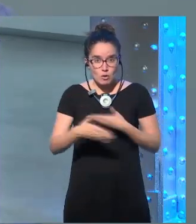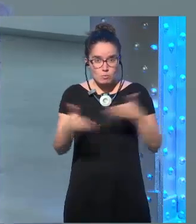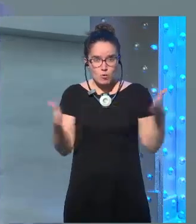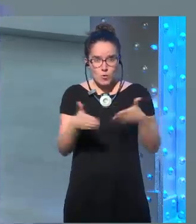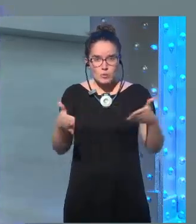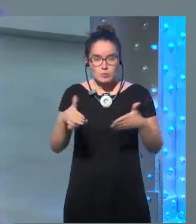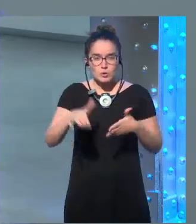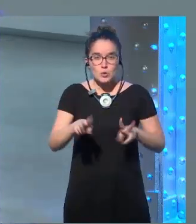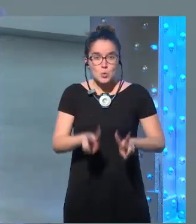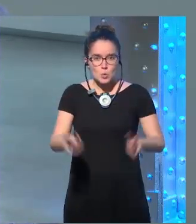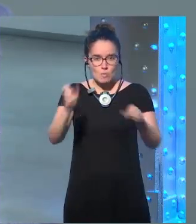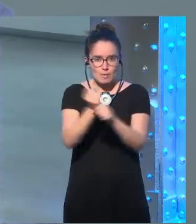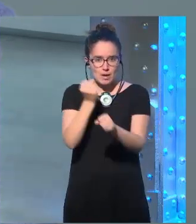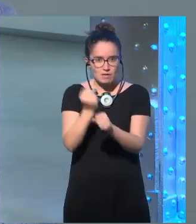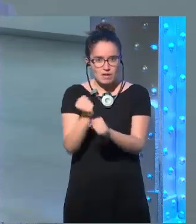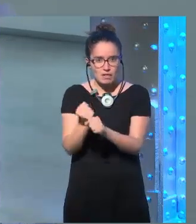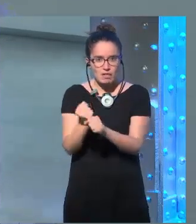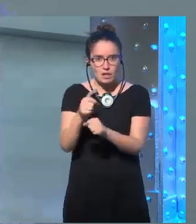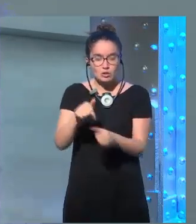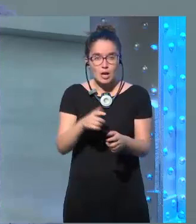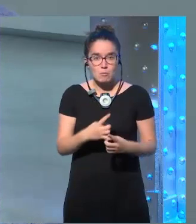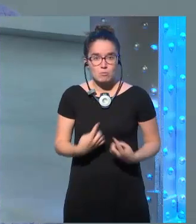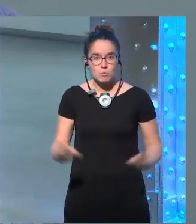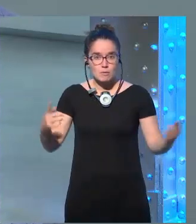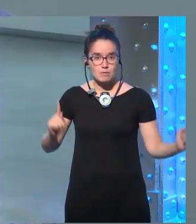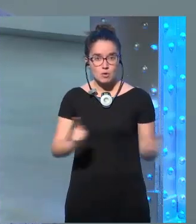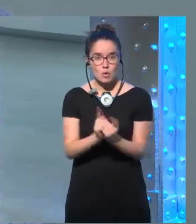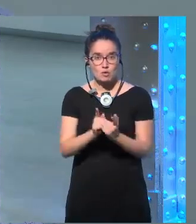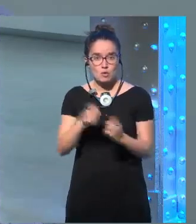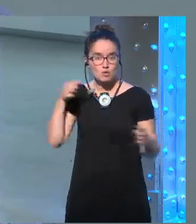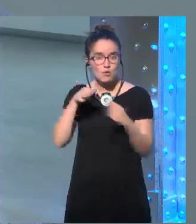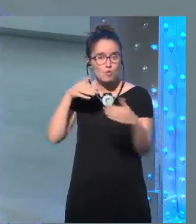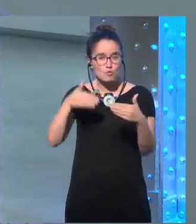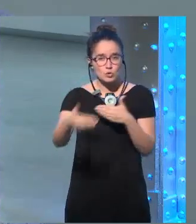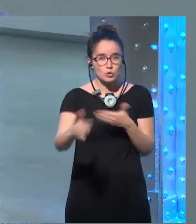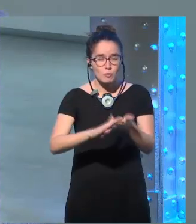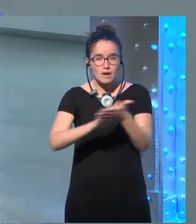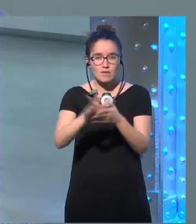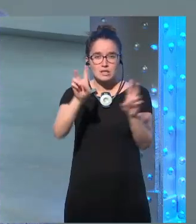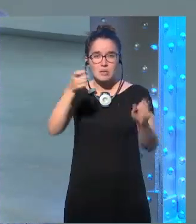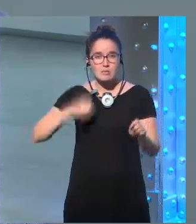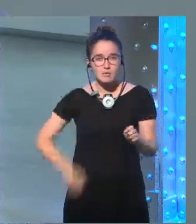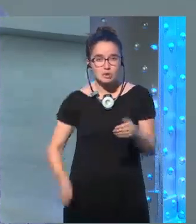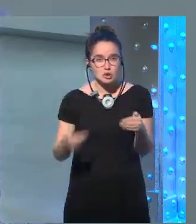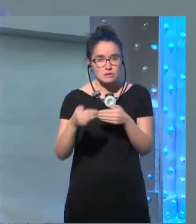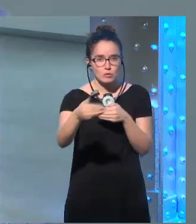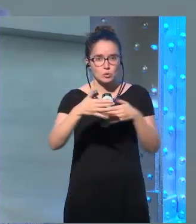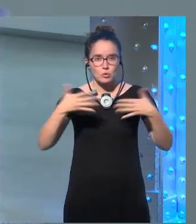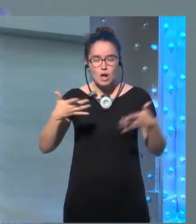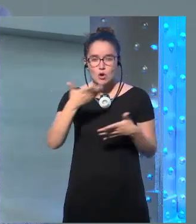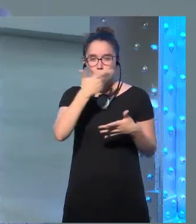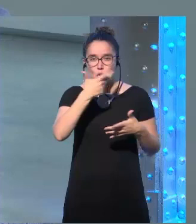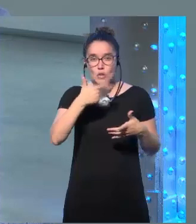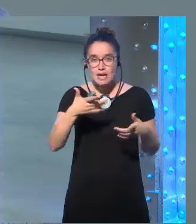About this forum, New Employability, this is an encounter that wants to look into the future, to talk